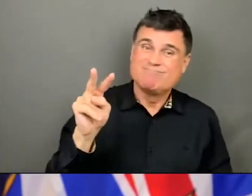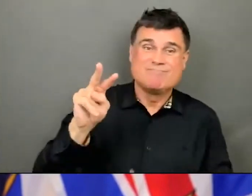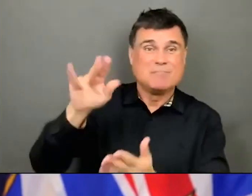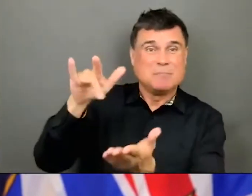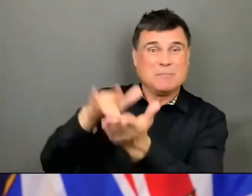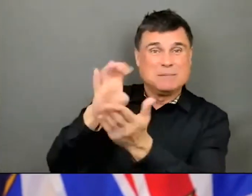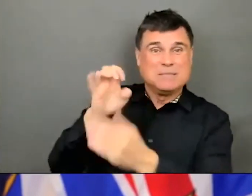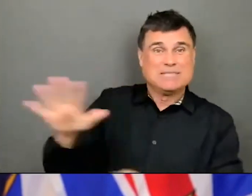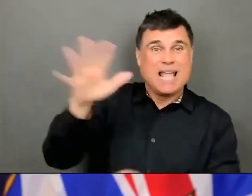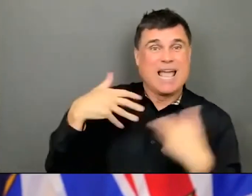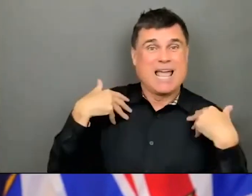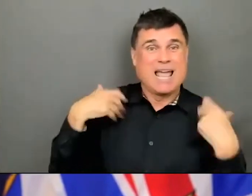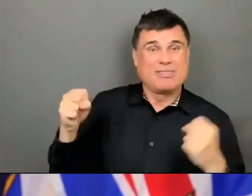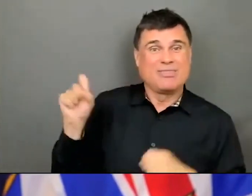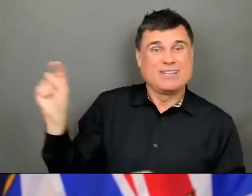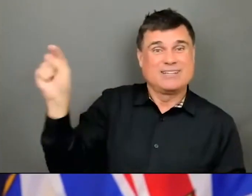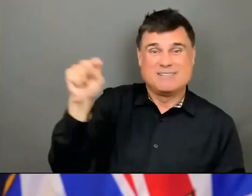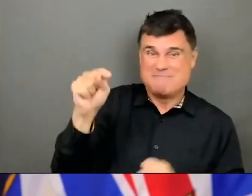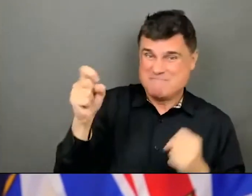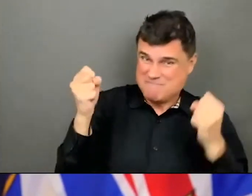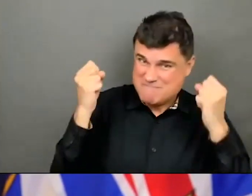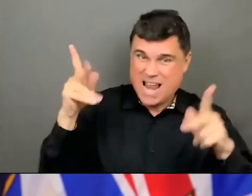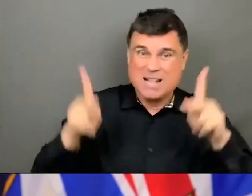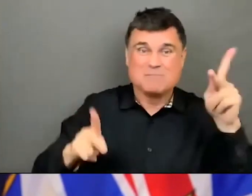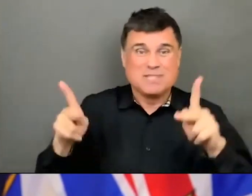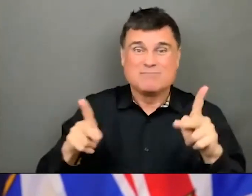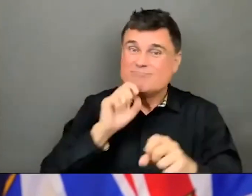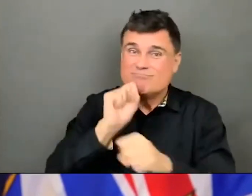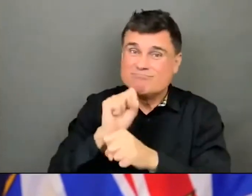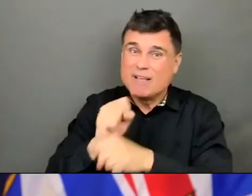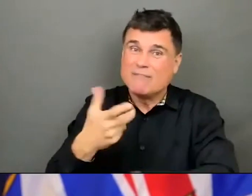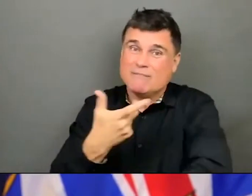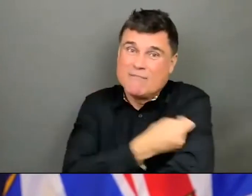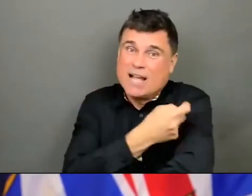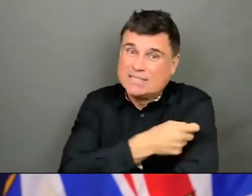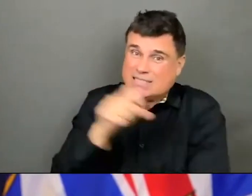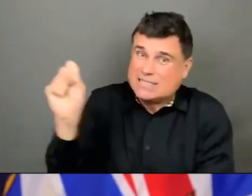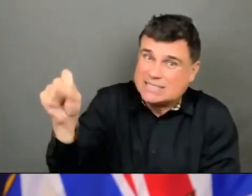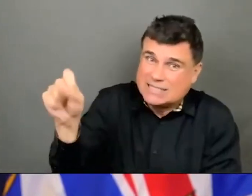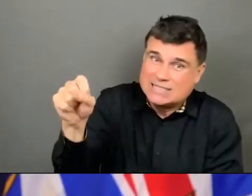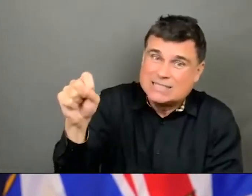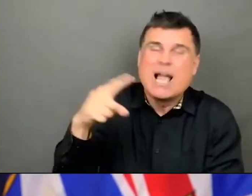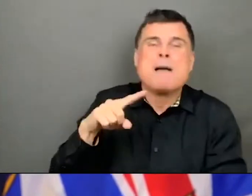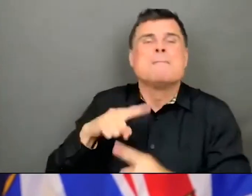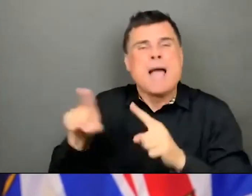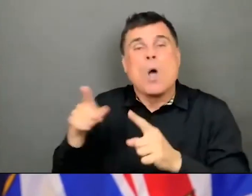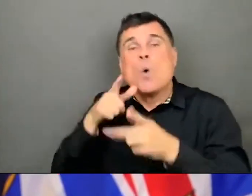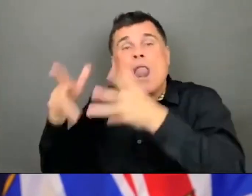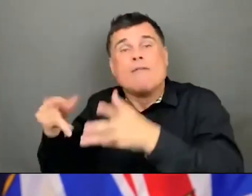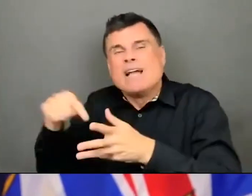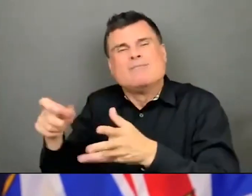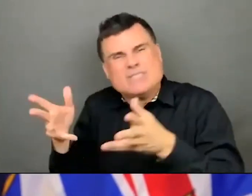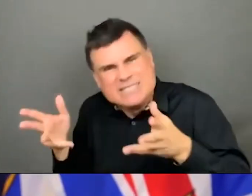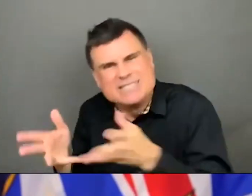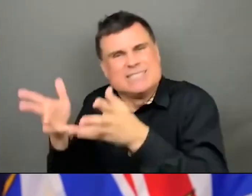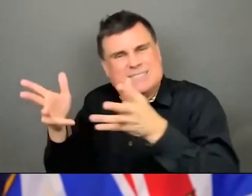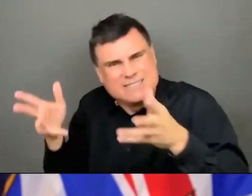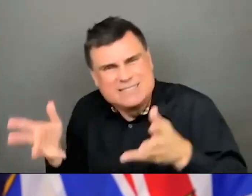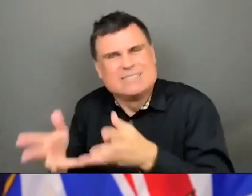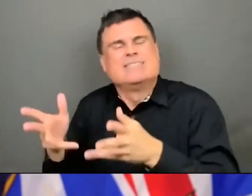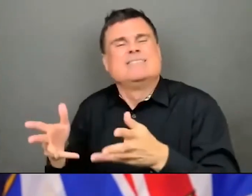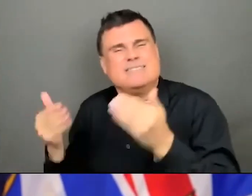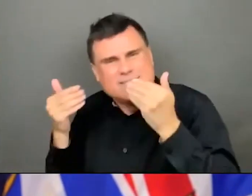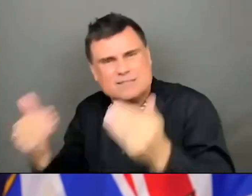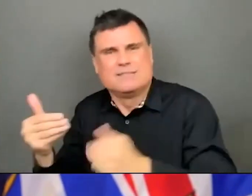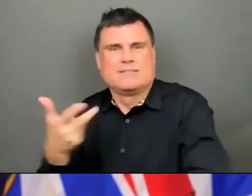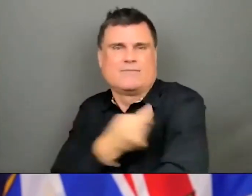so we just got to keep pushing to raise those numbers, because the difference between 85% and 90%,